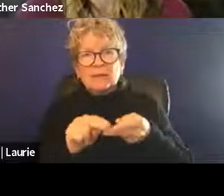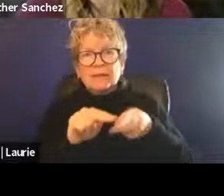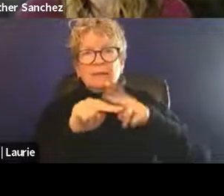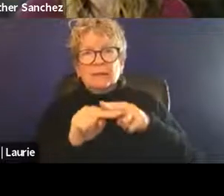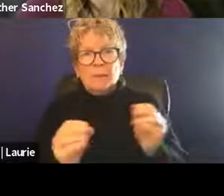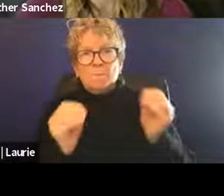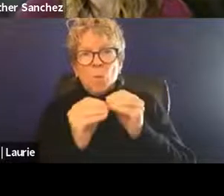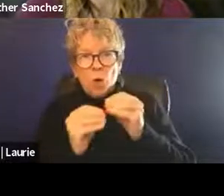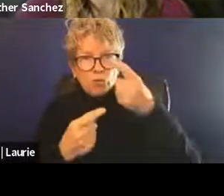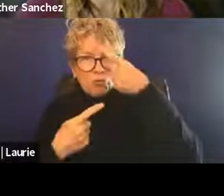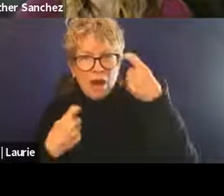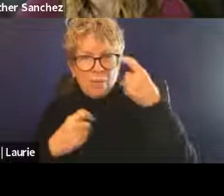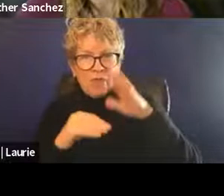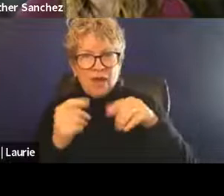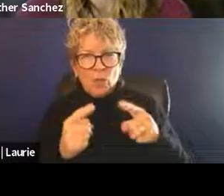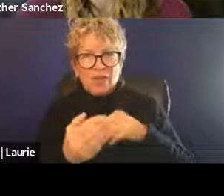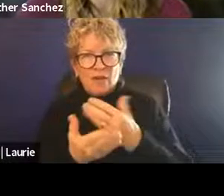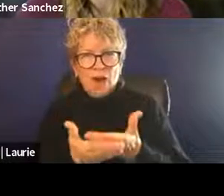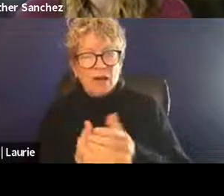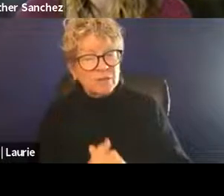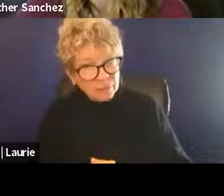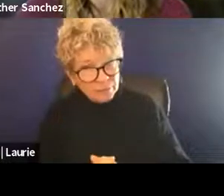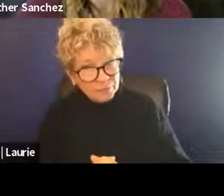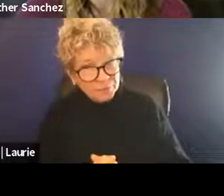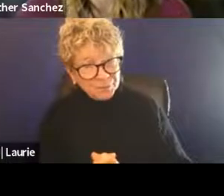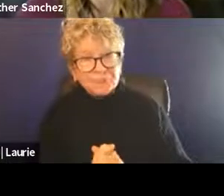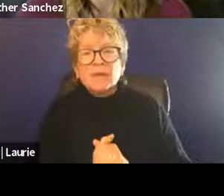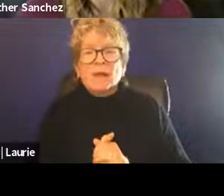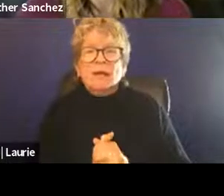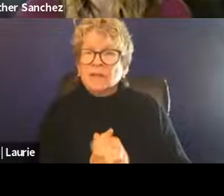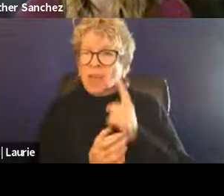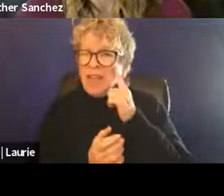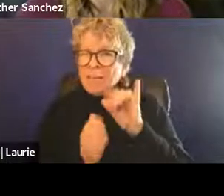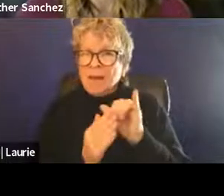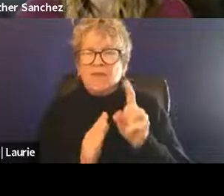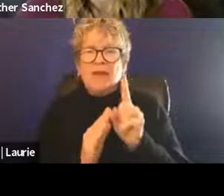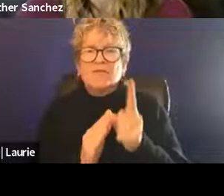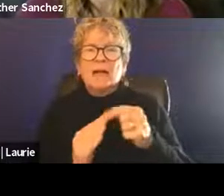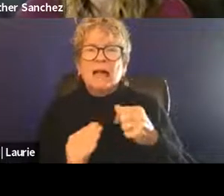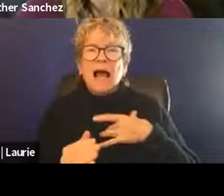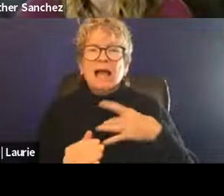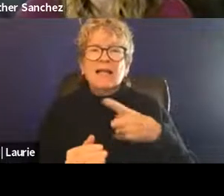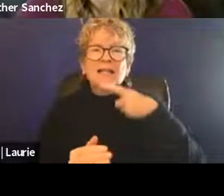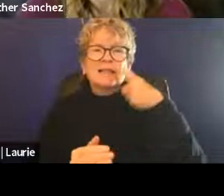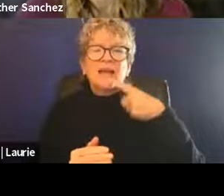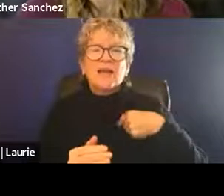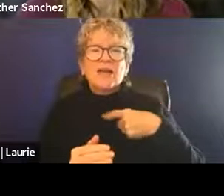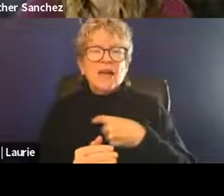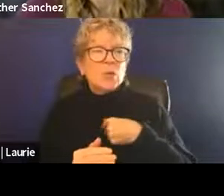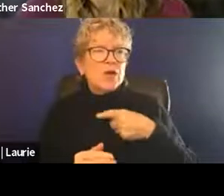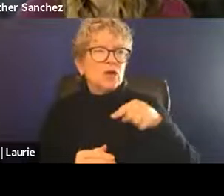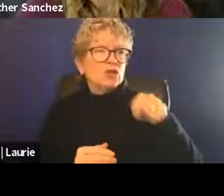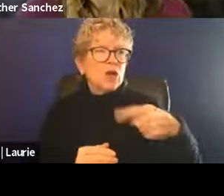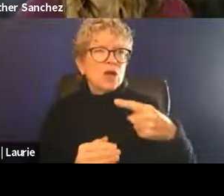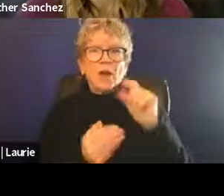I'd like to say, I like to say, and it's true, that we're all just a life event away